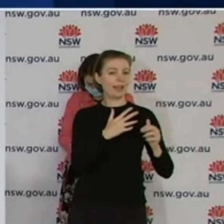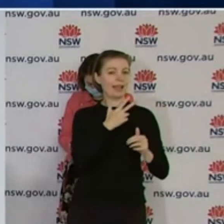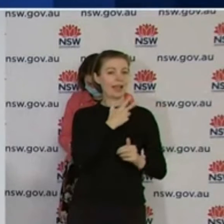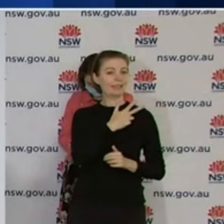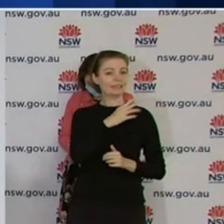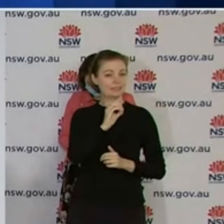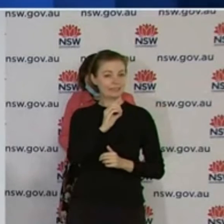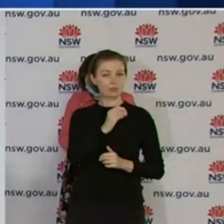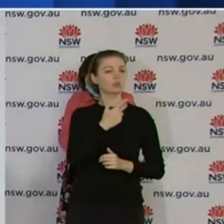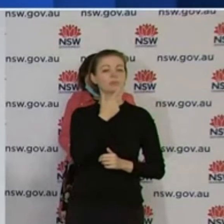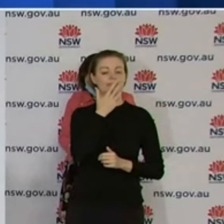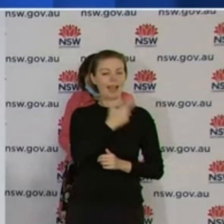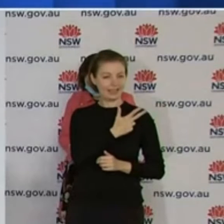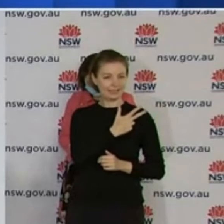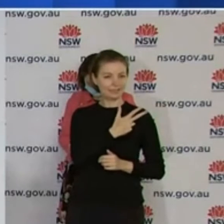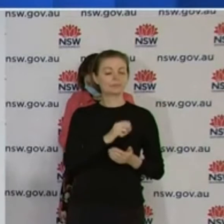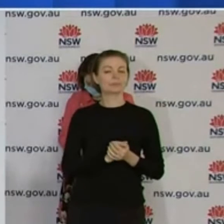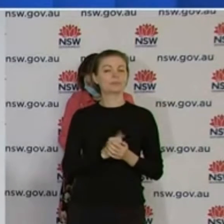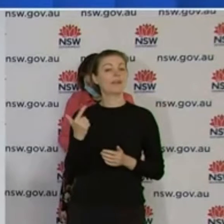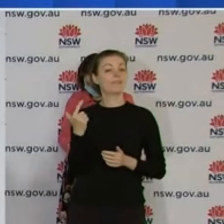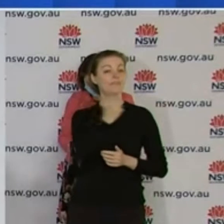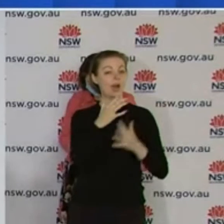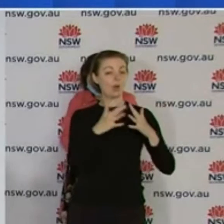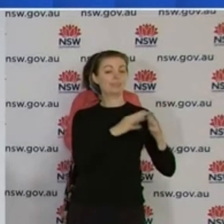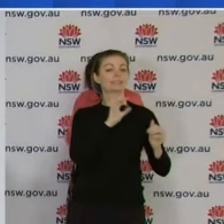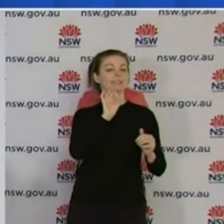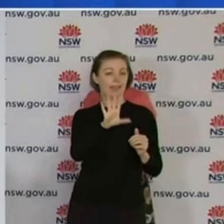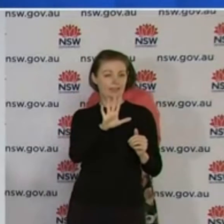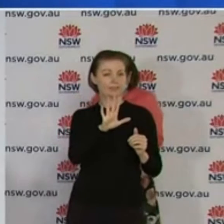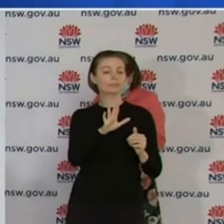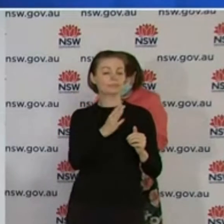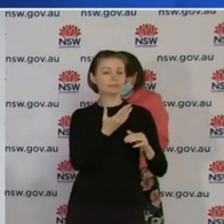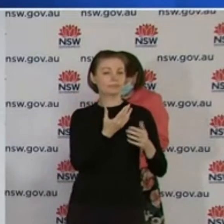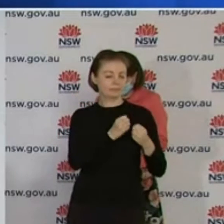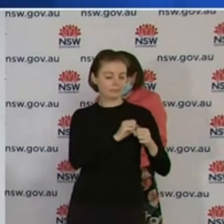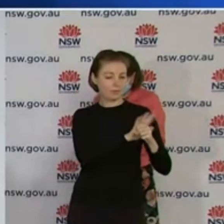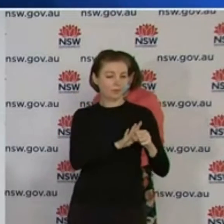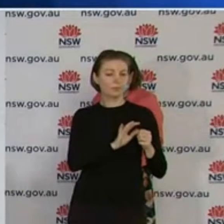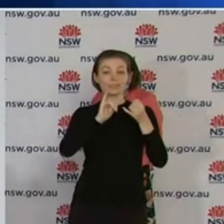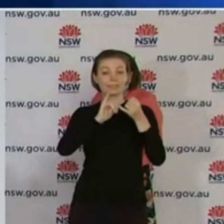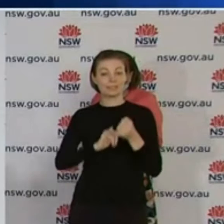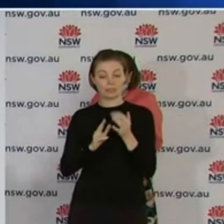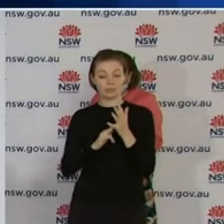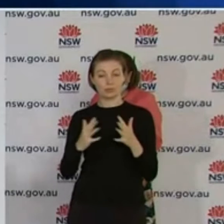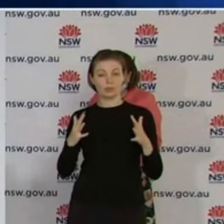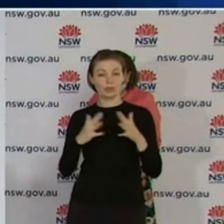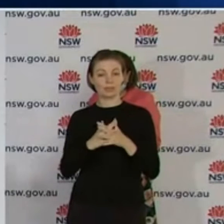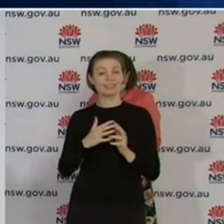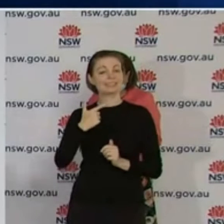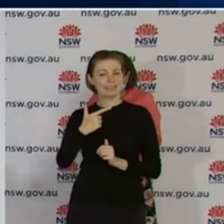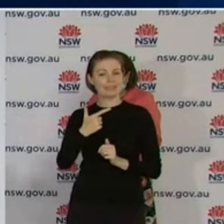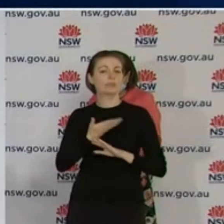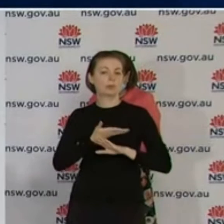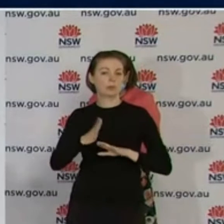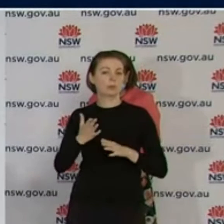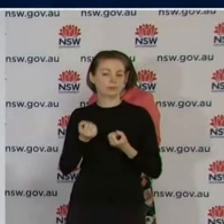new cases, and in the far west, 10 new cases. In southern New South Wales, there have been 7 new